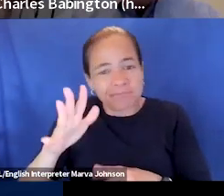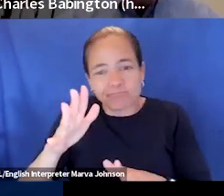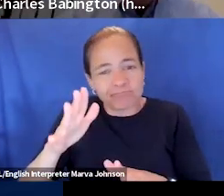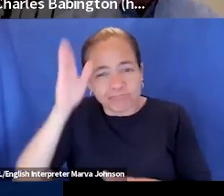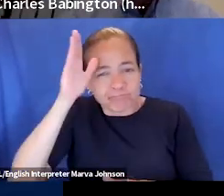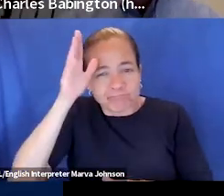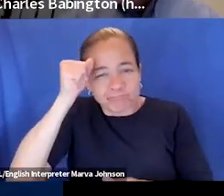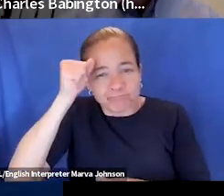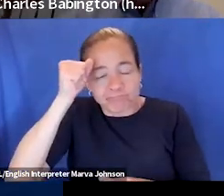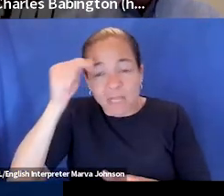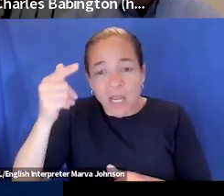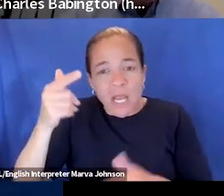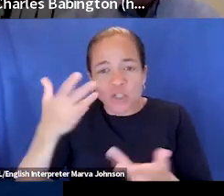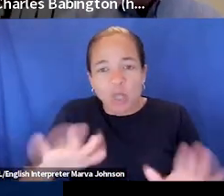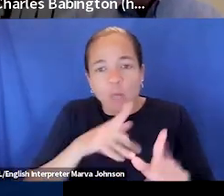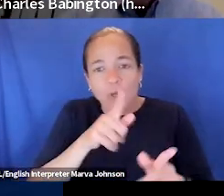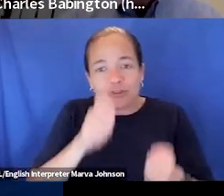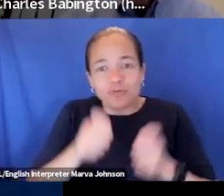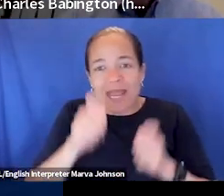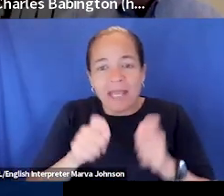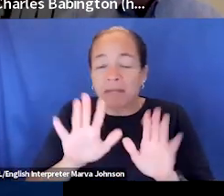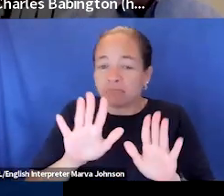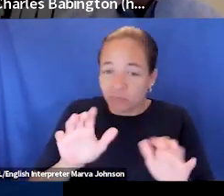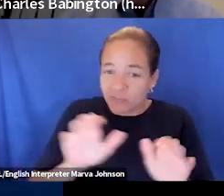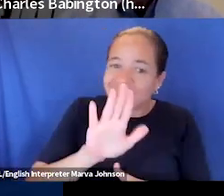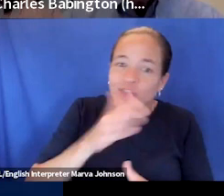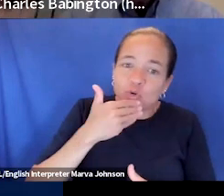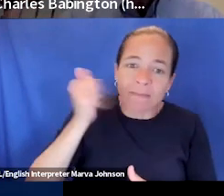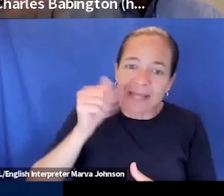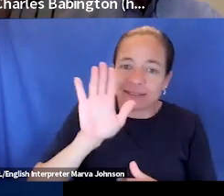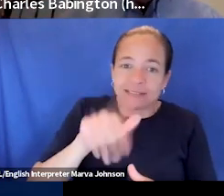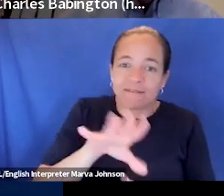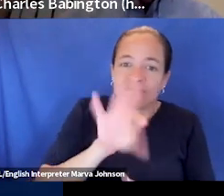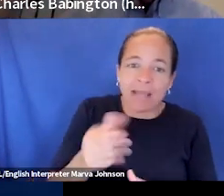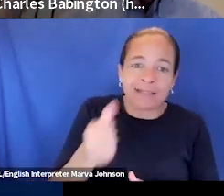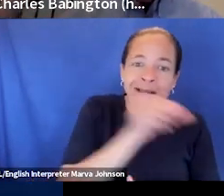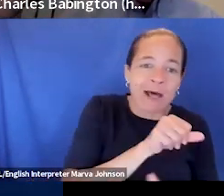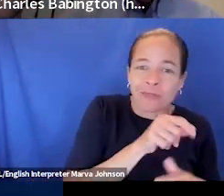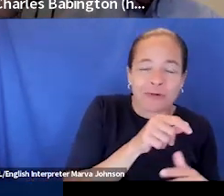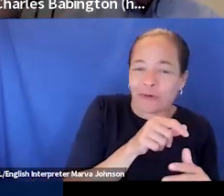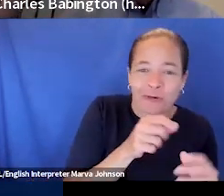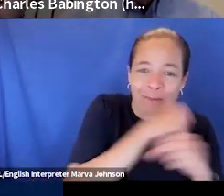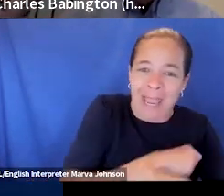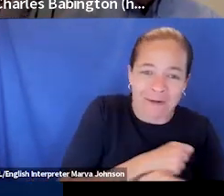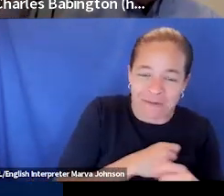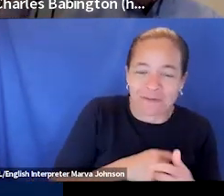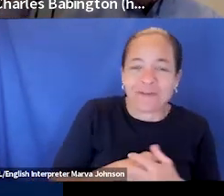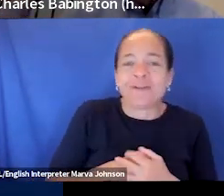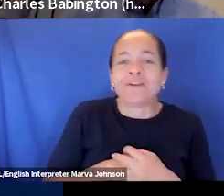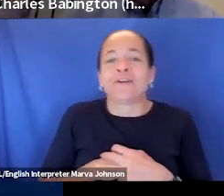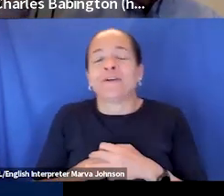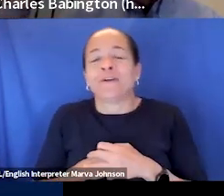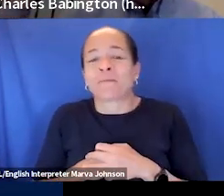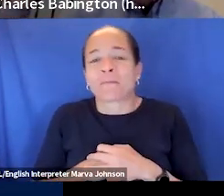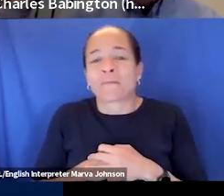you did your best, go fight another day. Do try to hire in the organization that